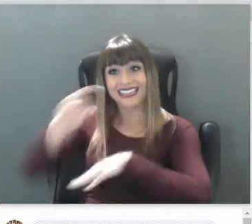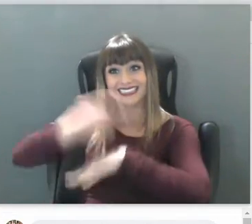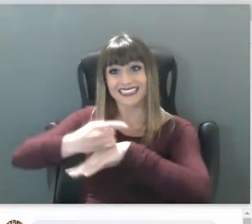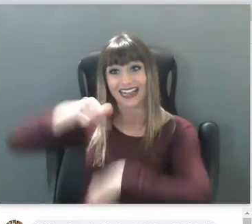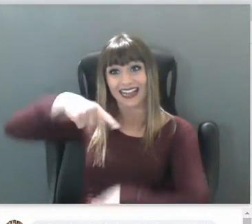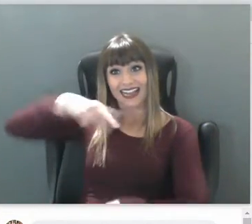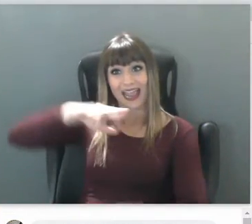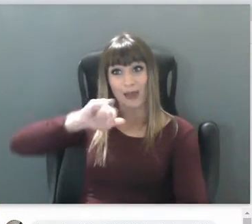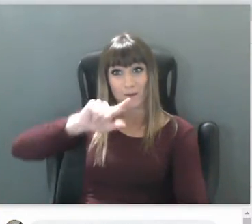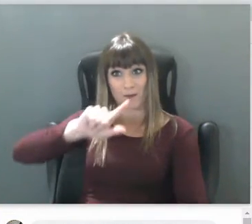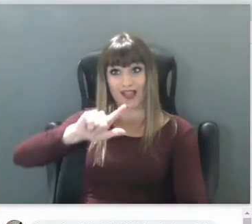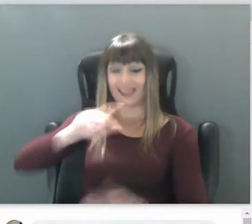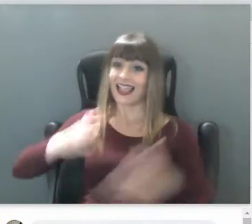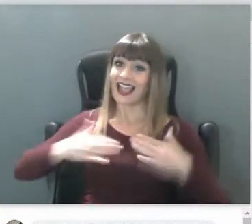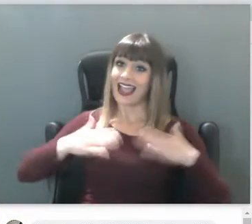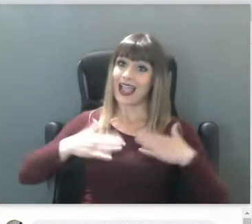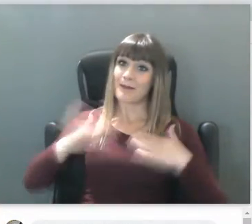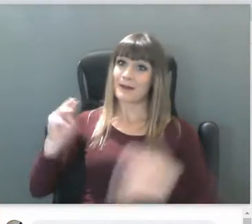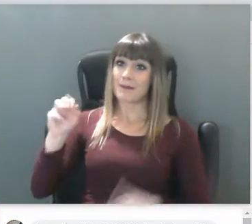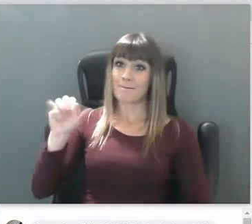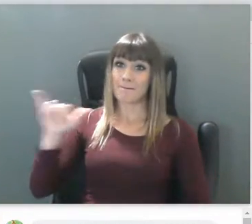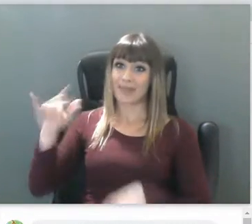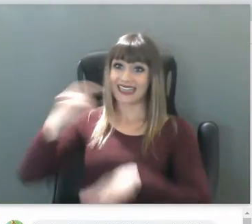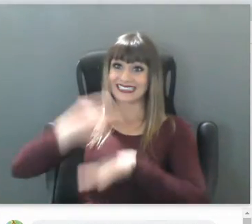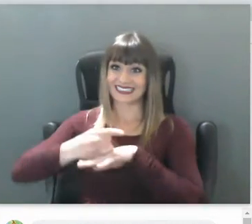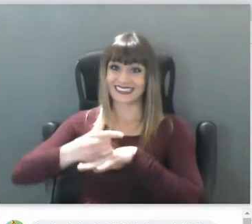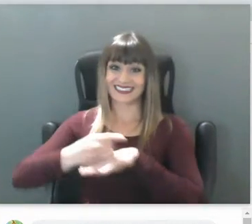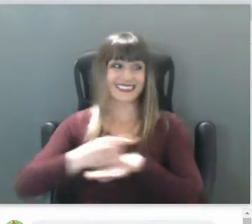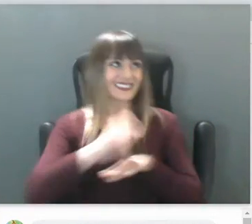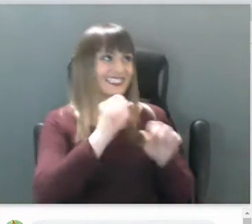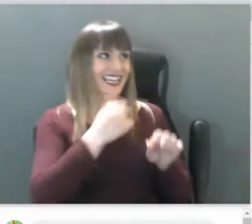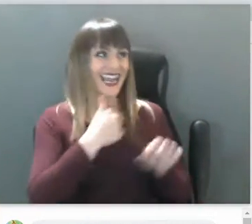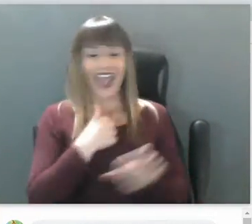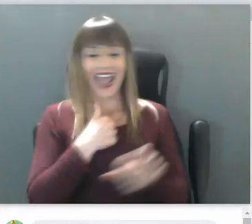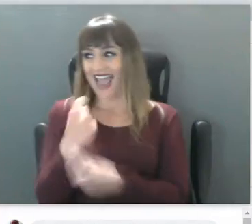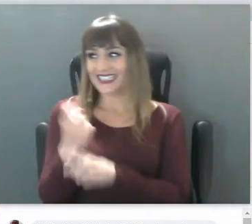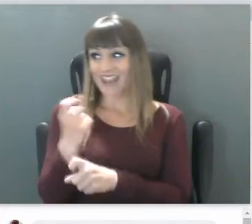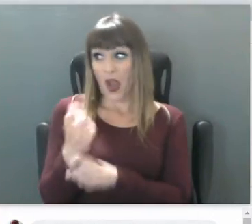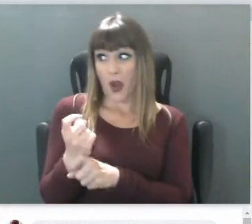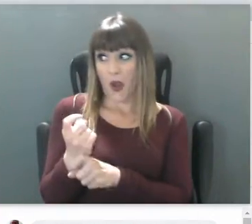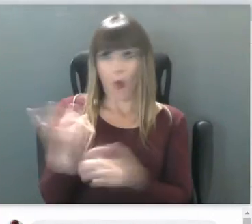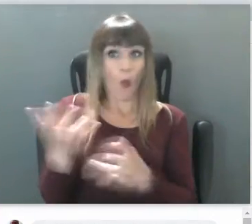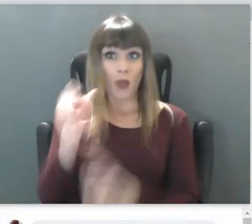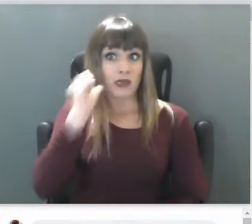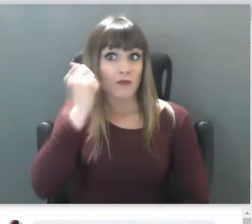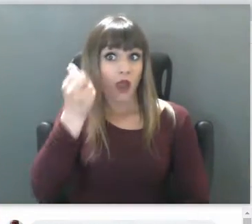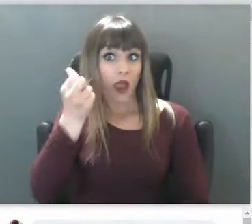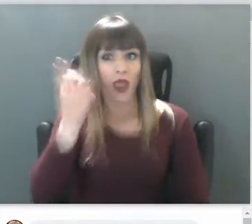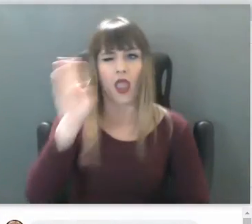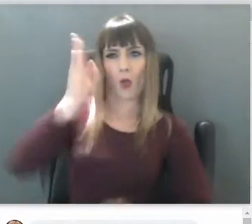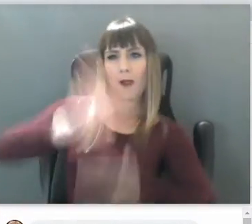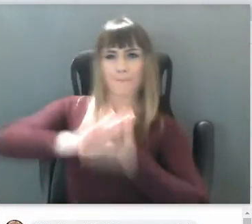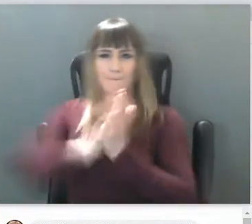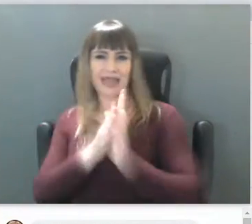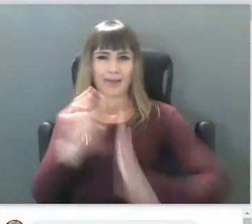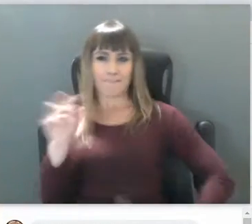Can May Day Can I tomorrow. make a joke? You can make a joke. What is tomorrow? It's gonna be May.